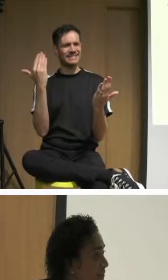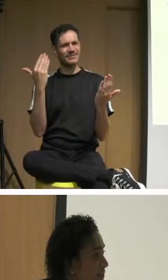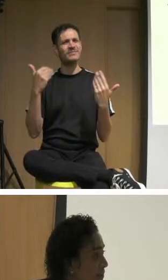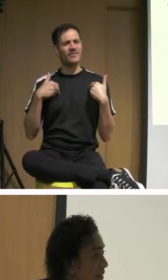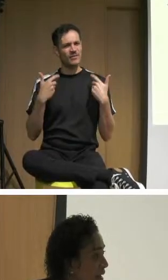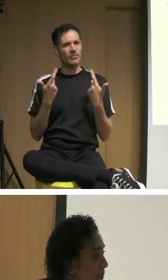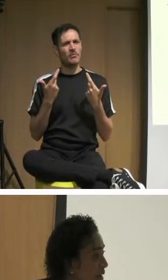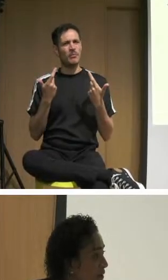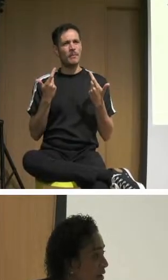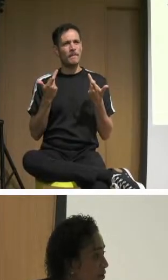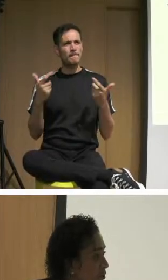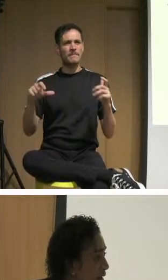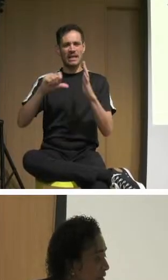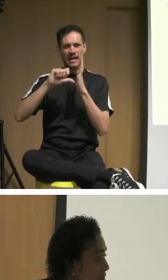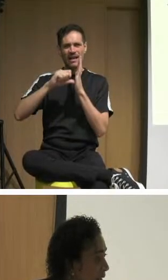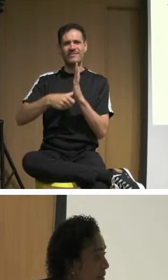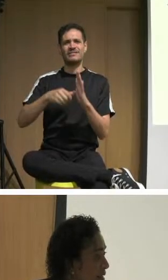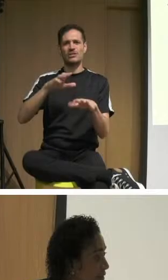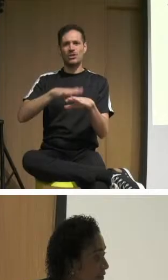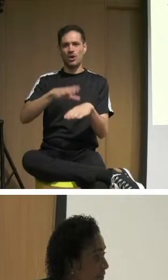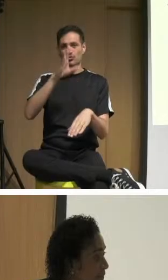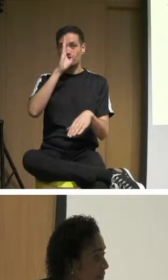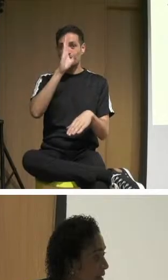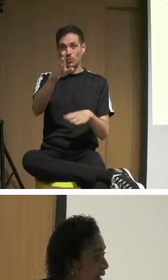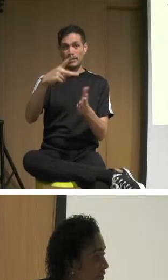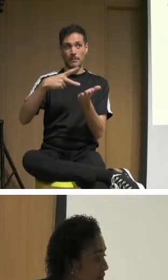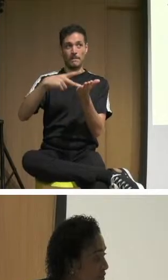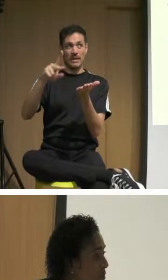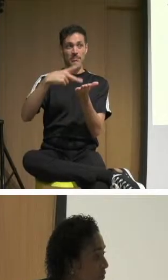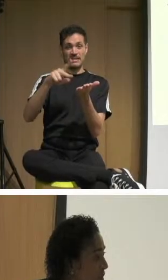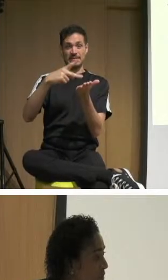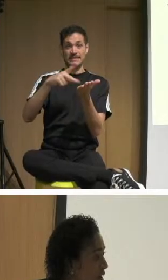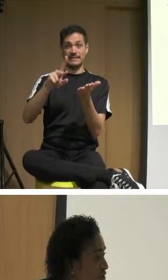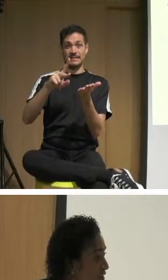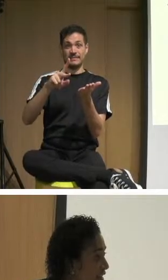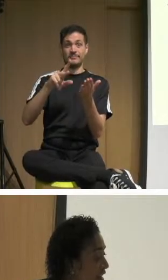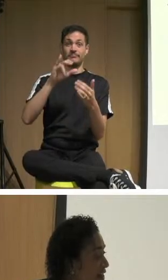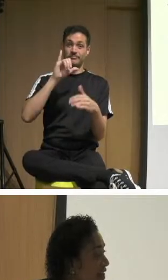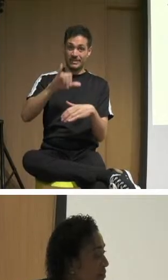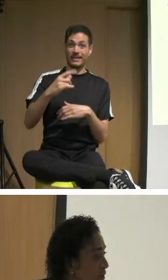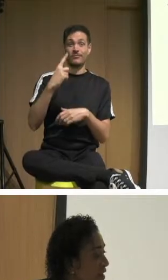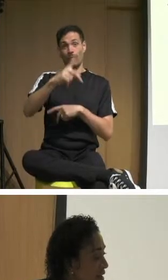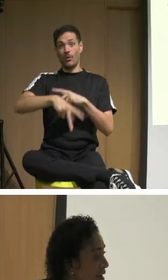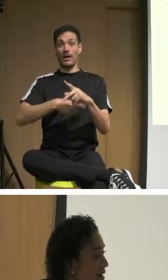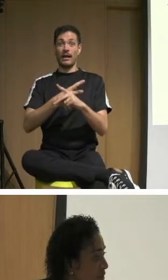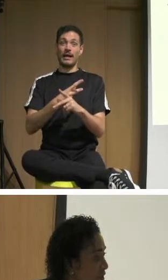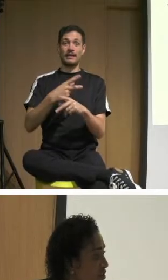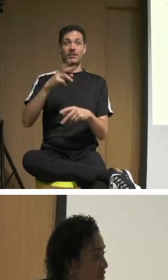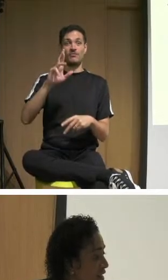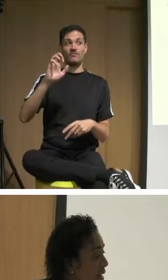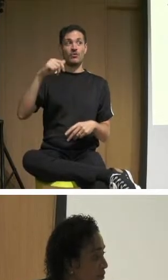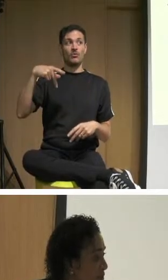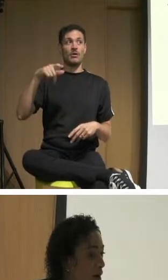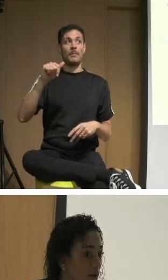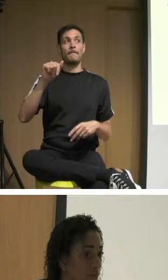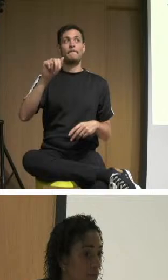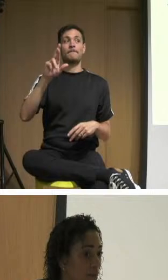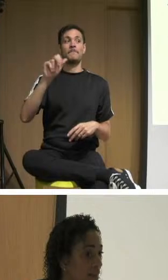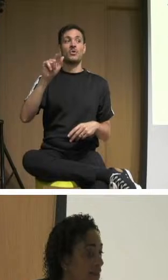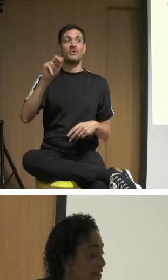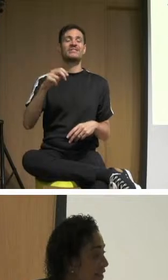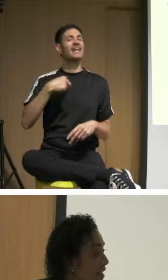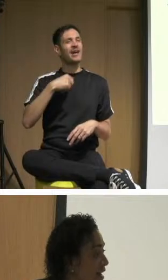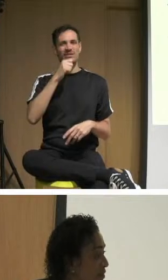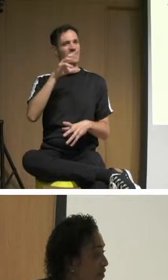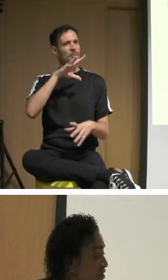emphasis upon direct payments as the form of reparations. That was not a conversation that I was a part of.